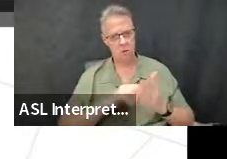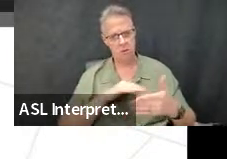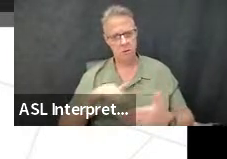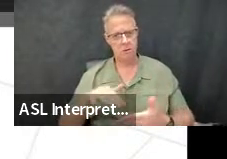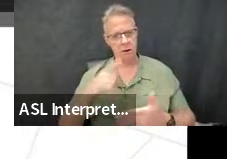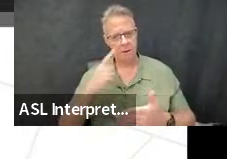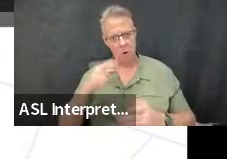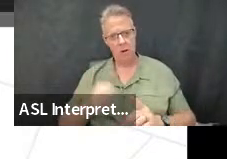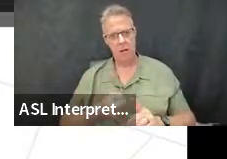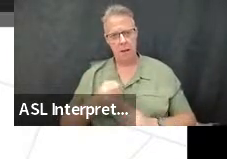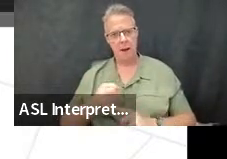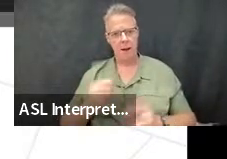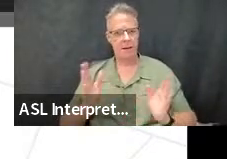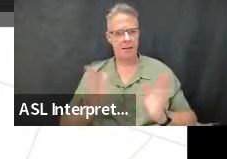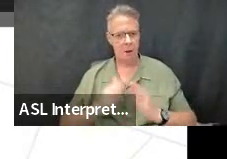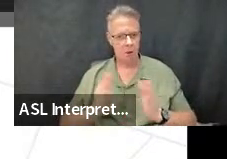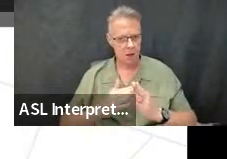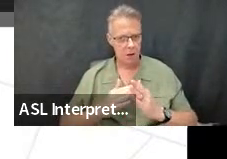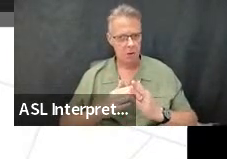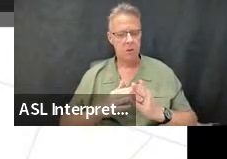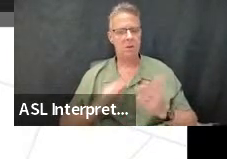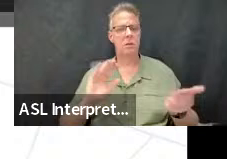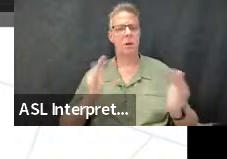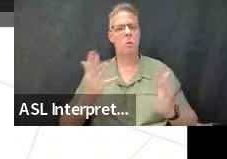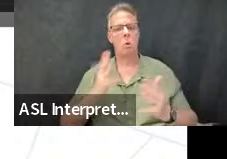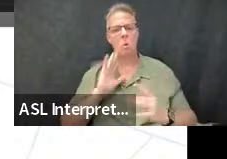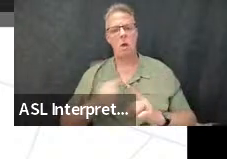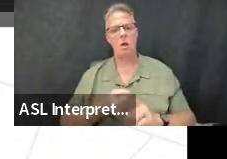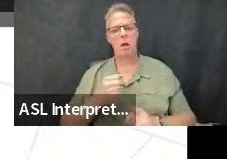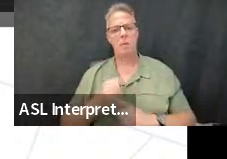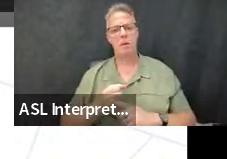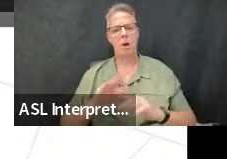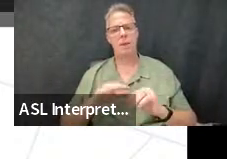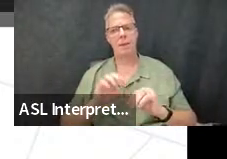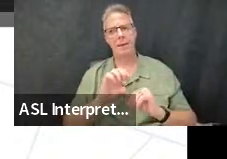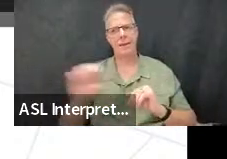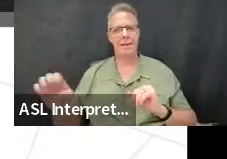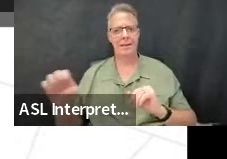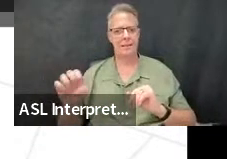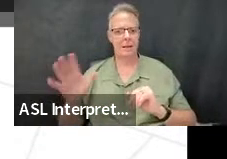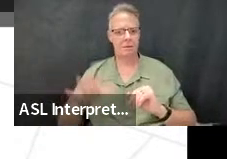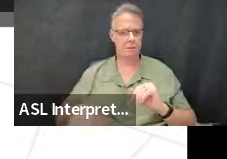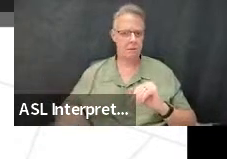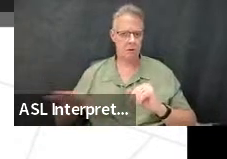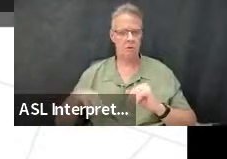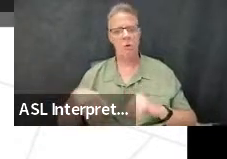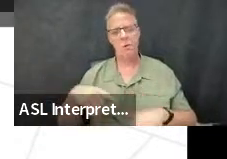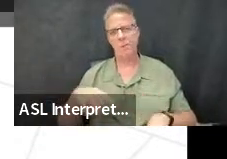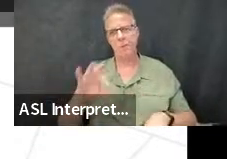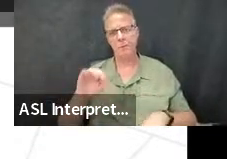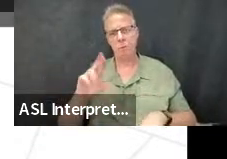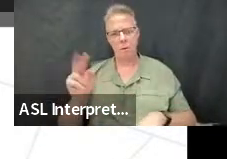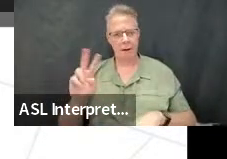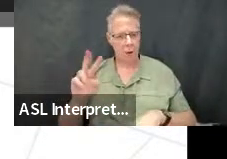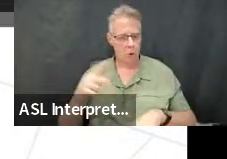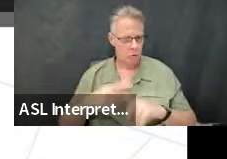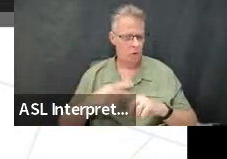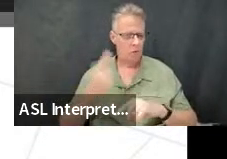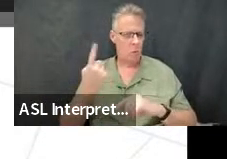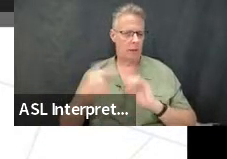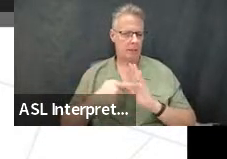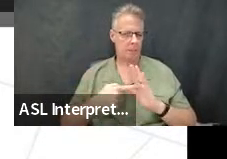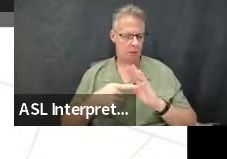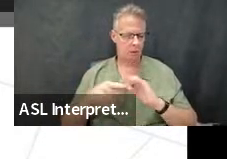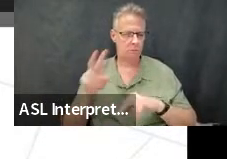to downtown, versus like, again, impacts to anything on the east side, which is Fort Vancouver, as an example,